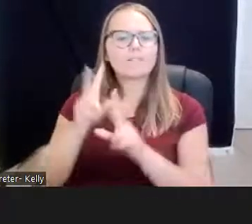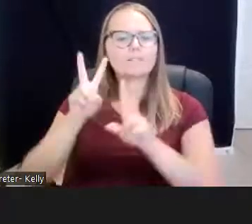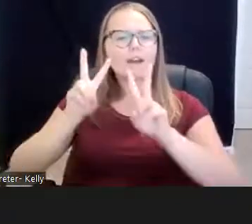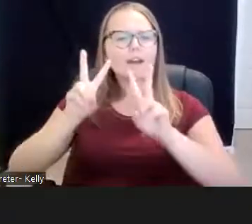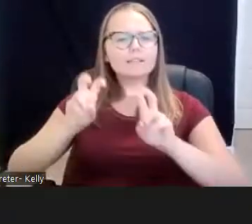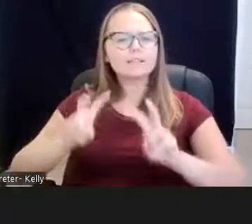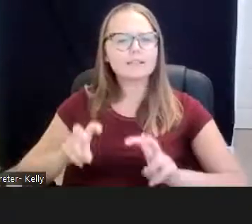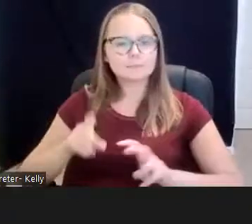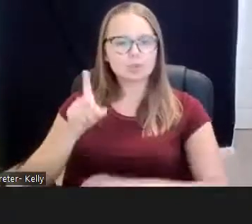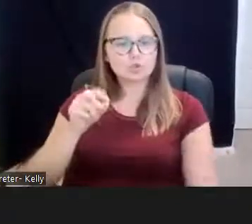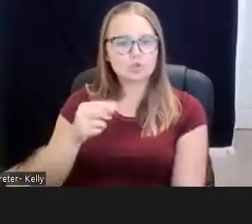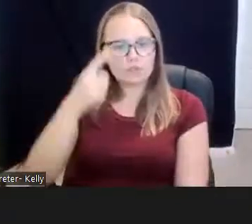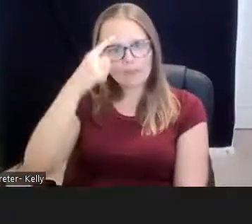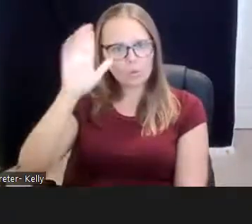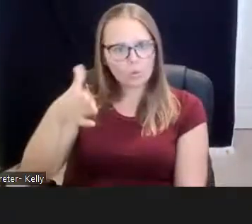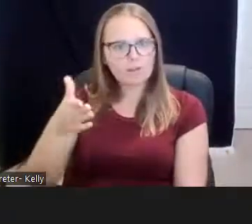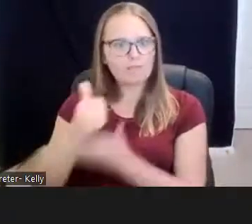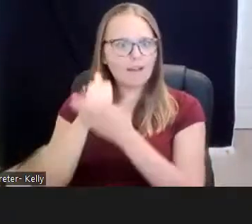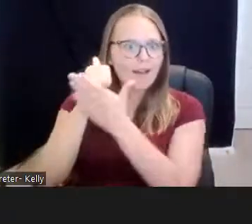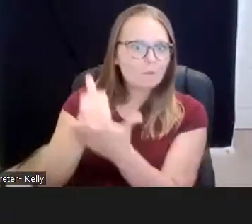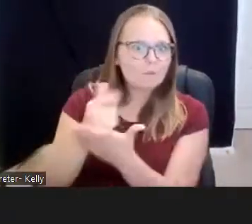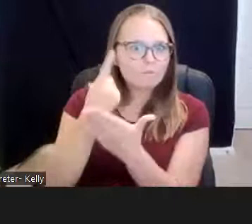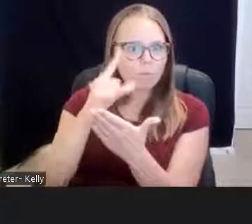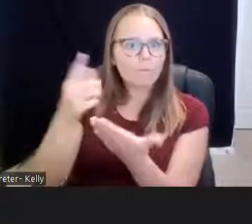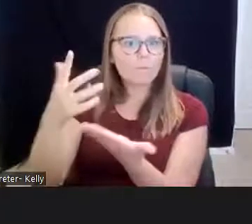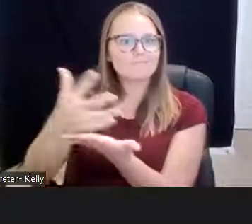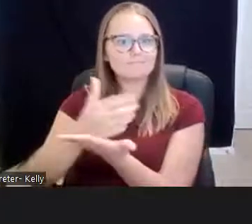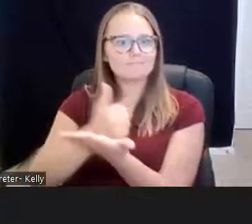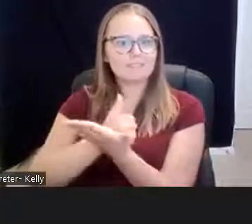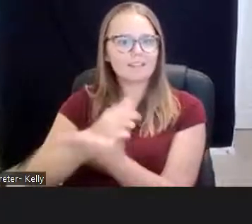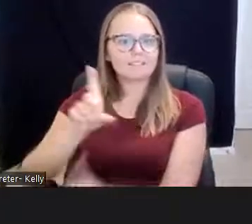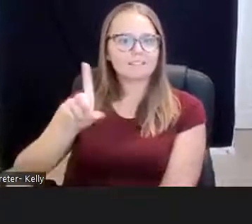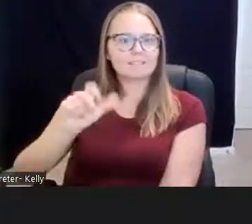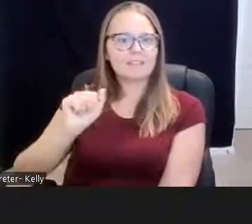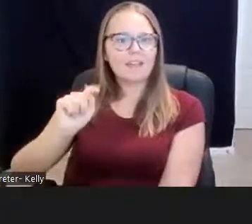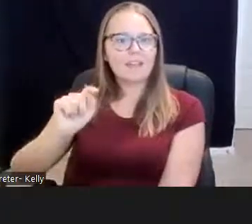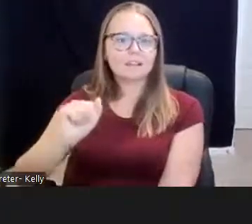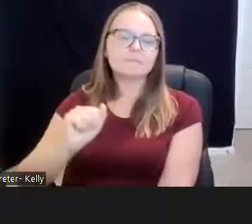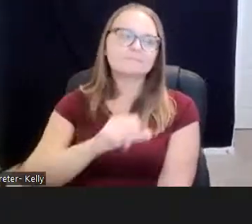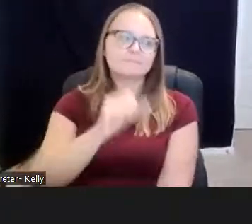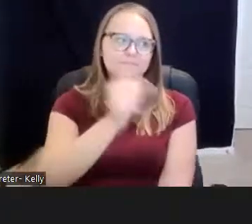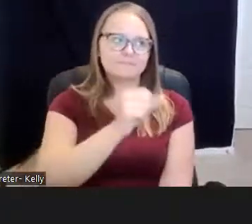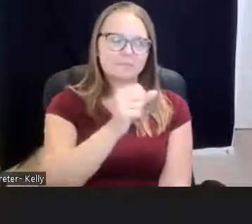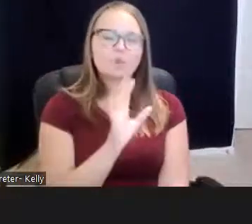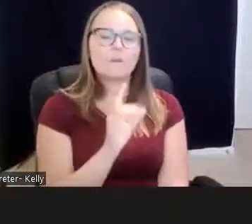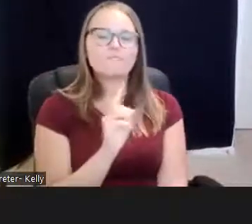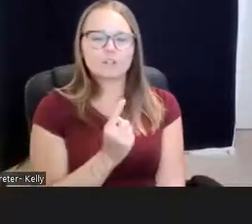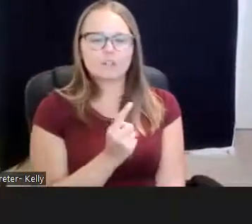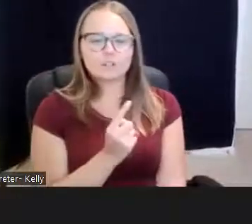would also help in that data collection? Yeah, so first off, I want to say,